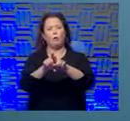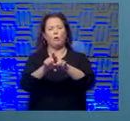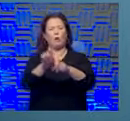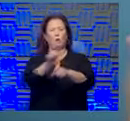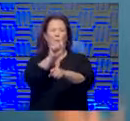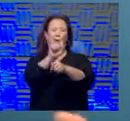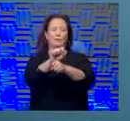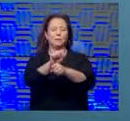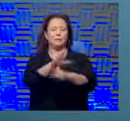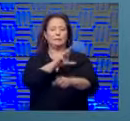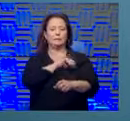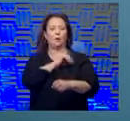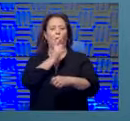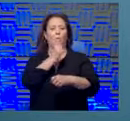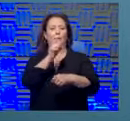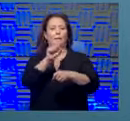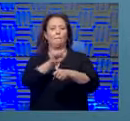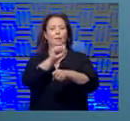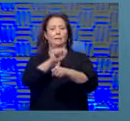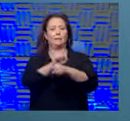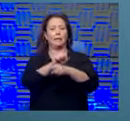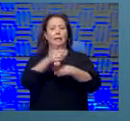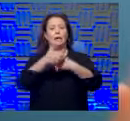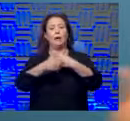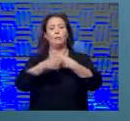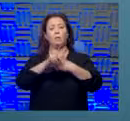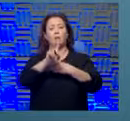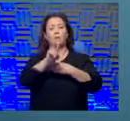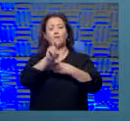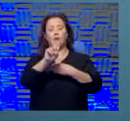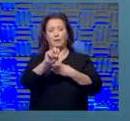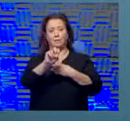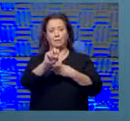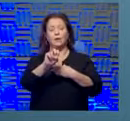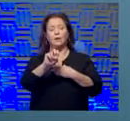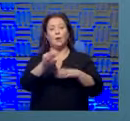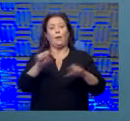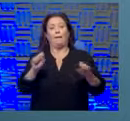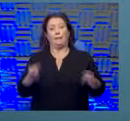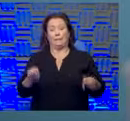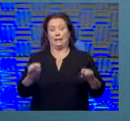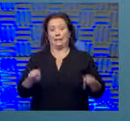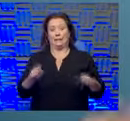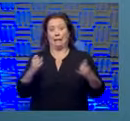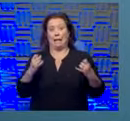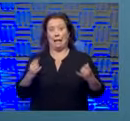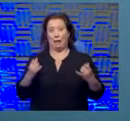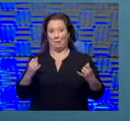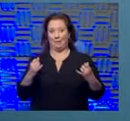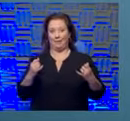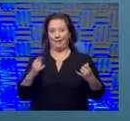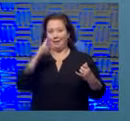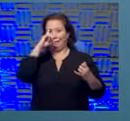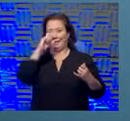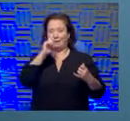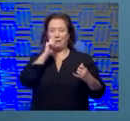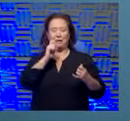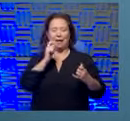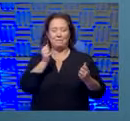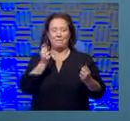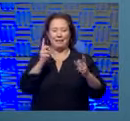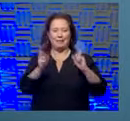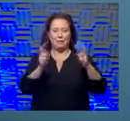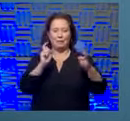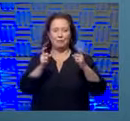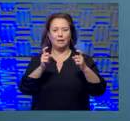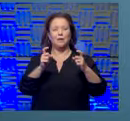appointment-only schedule at our donor centers and our blood drives. We do have the capacity right now, because we don't have as many donors as we need,